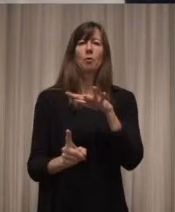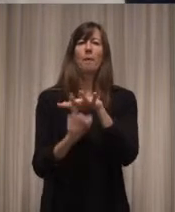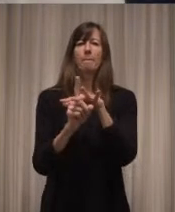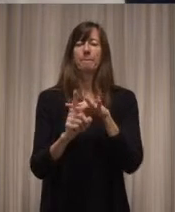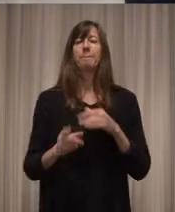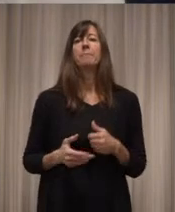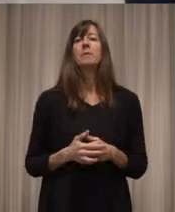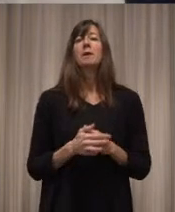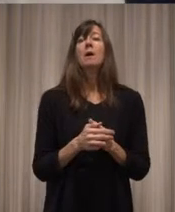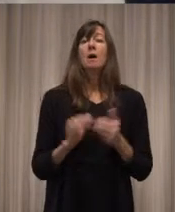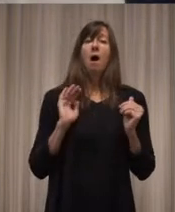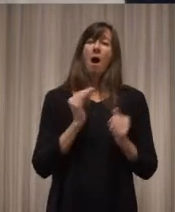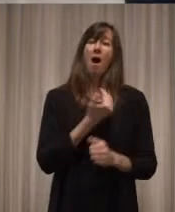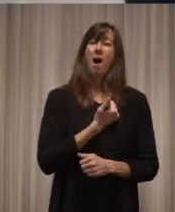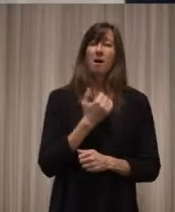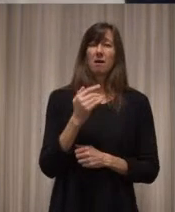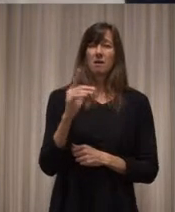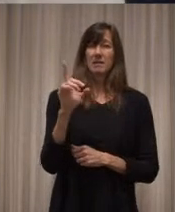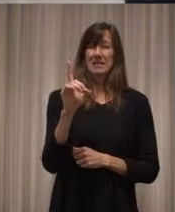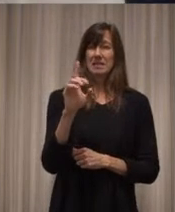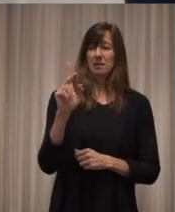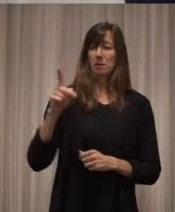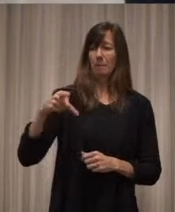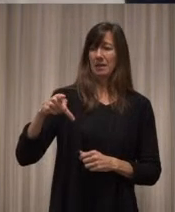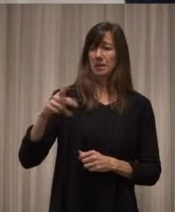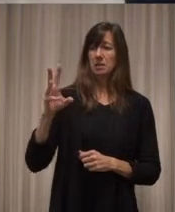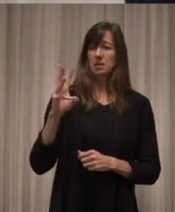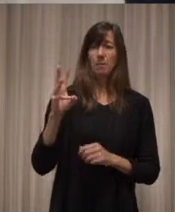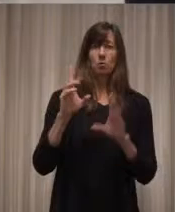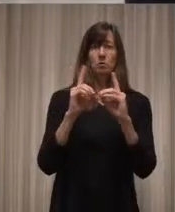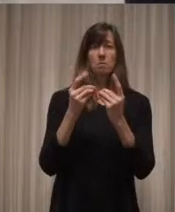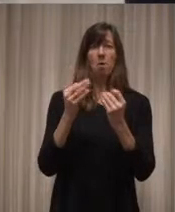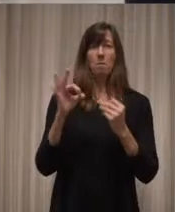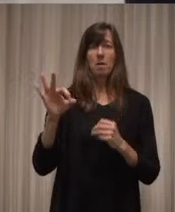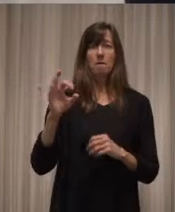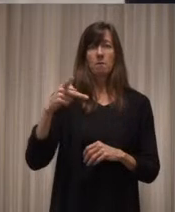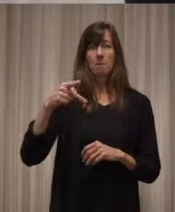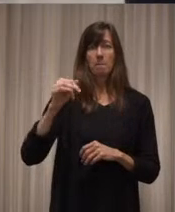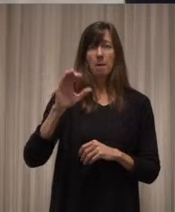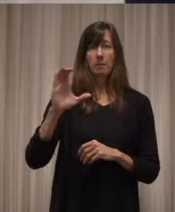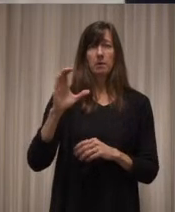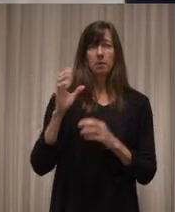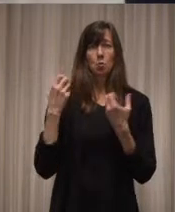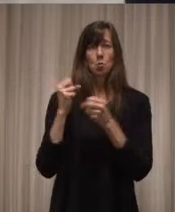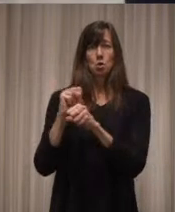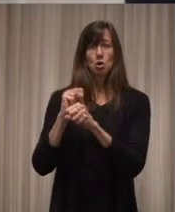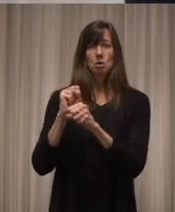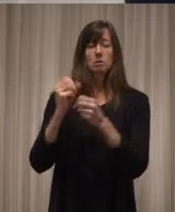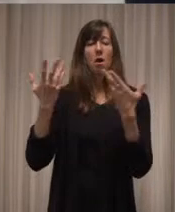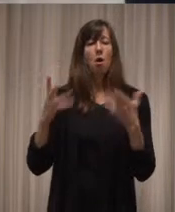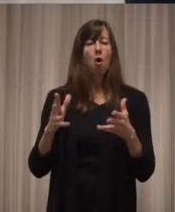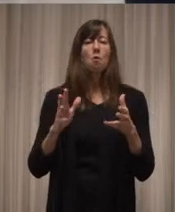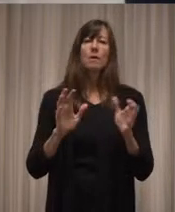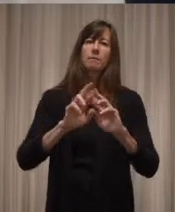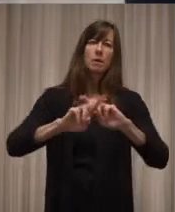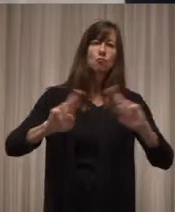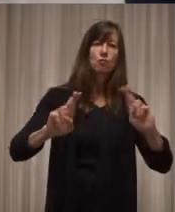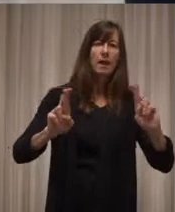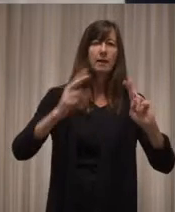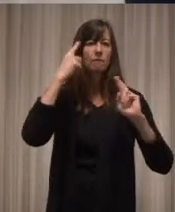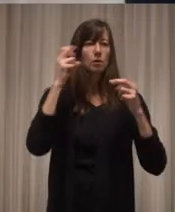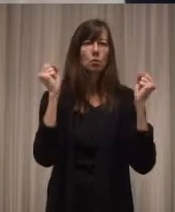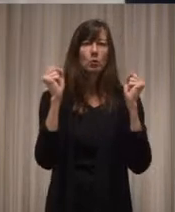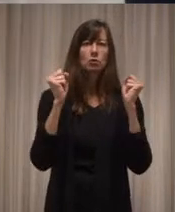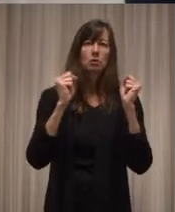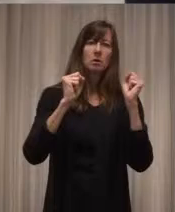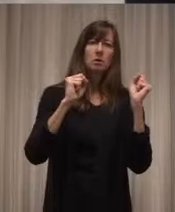and weeks to winterize that site so that even in the cold and the snow, which we're going to be experiencing starting tomorrow, that we can keep